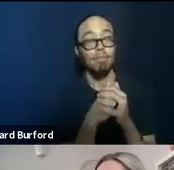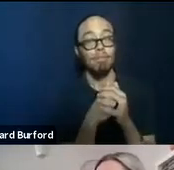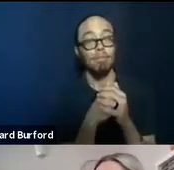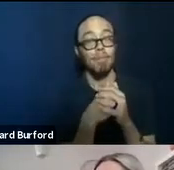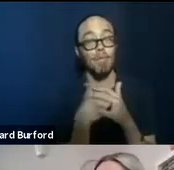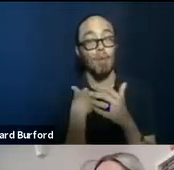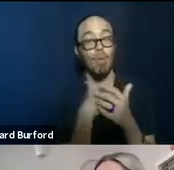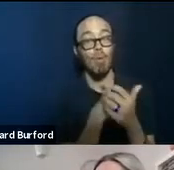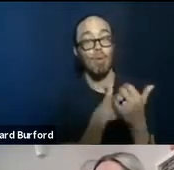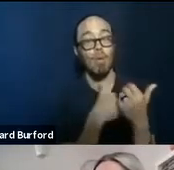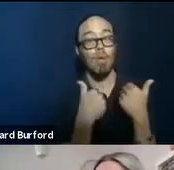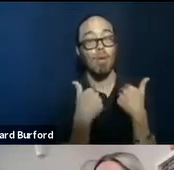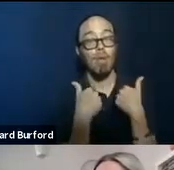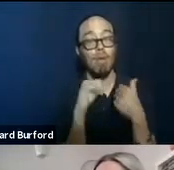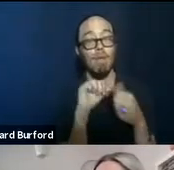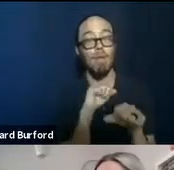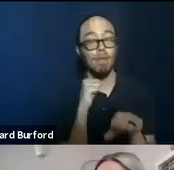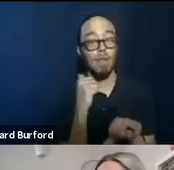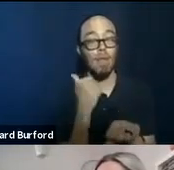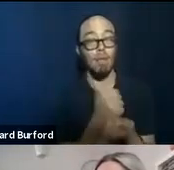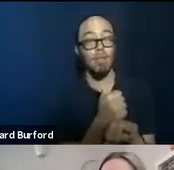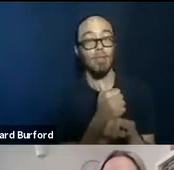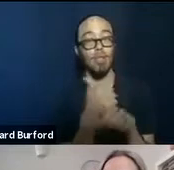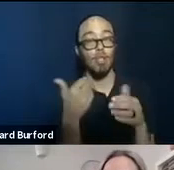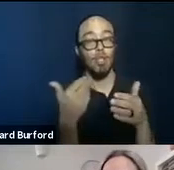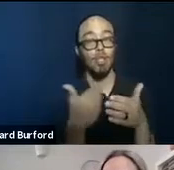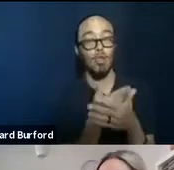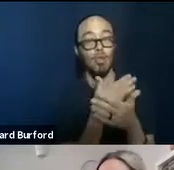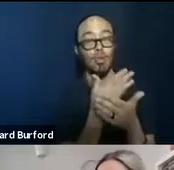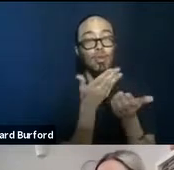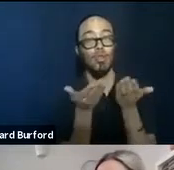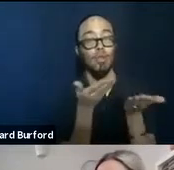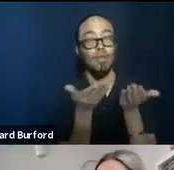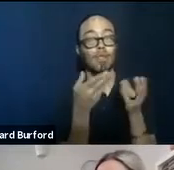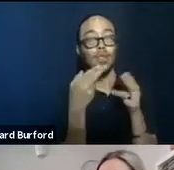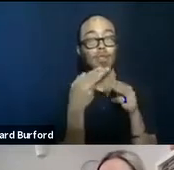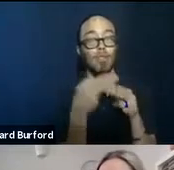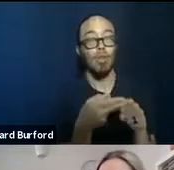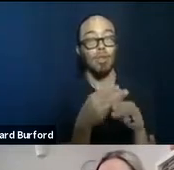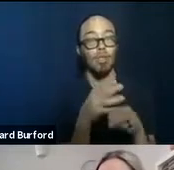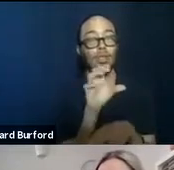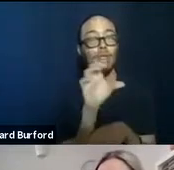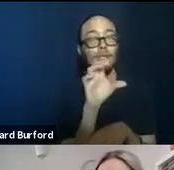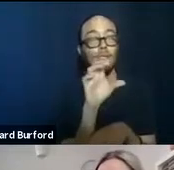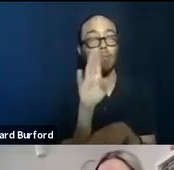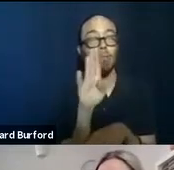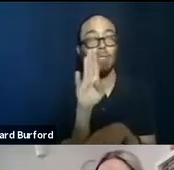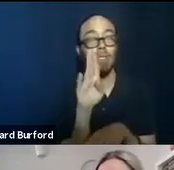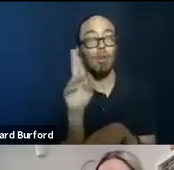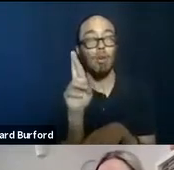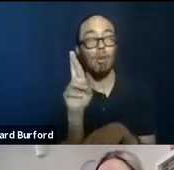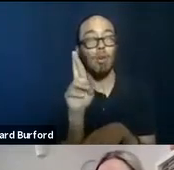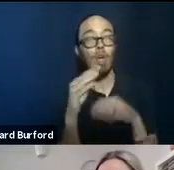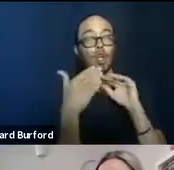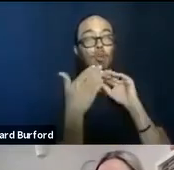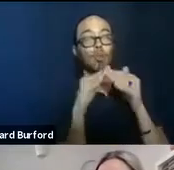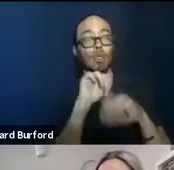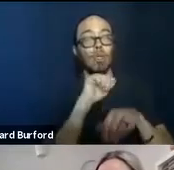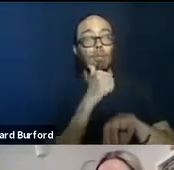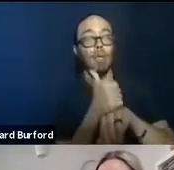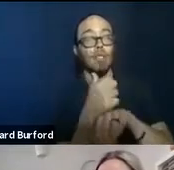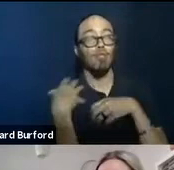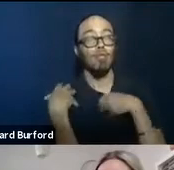have established a new services called CBR, or community-based